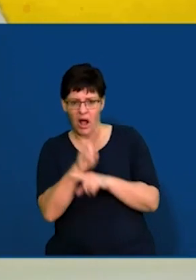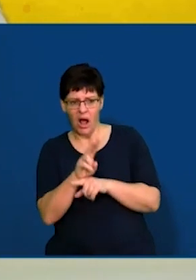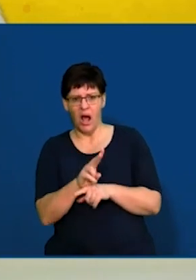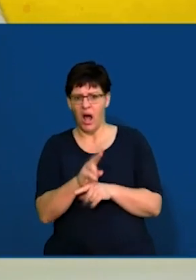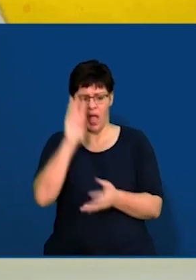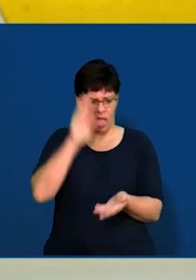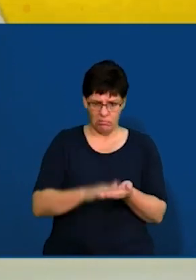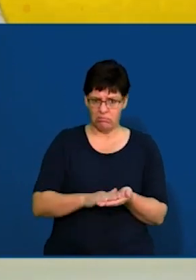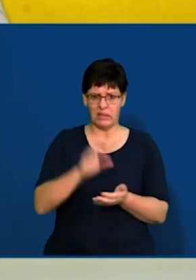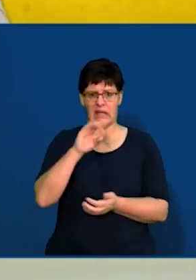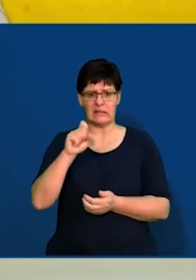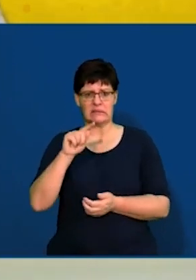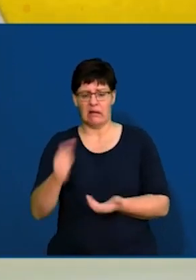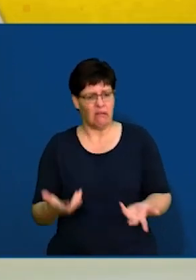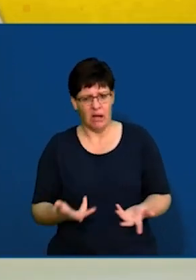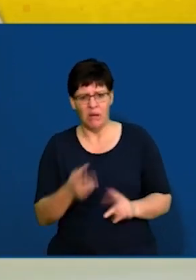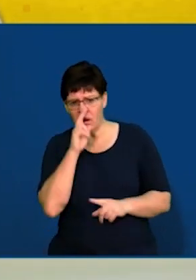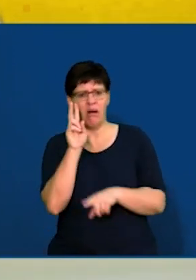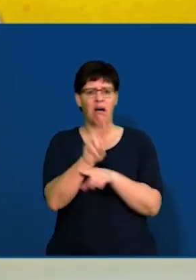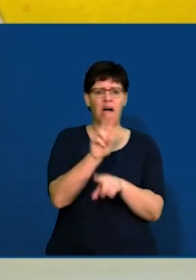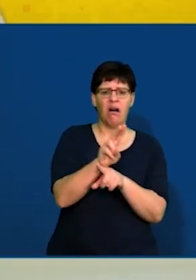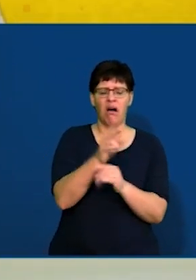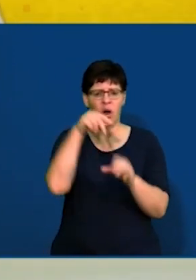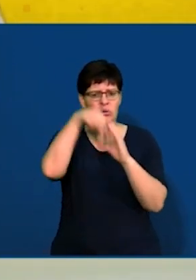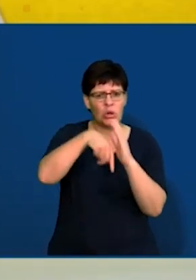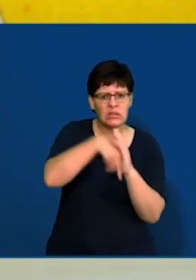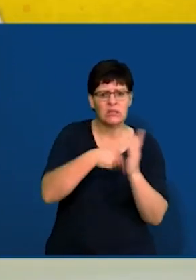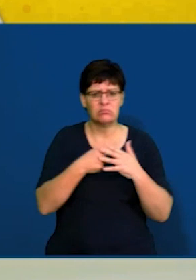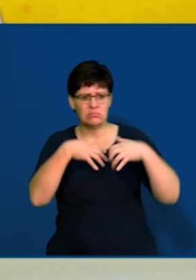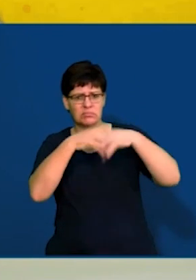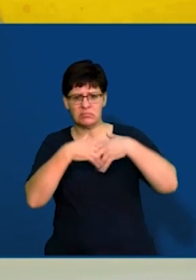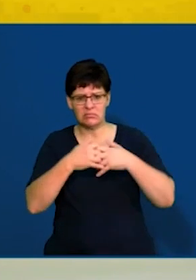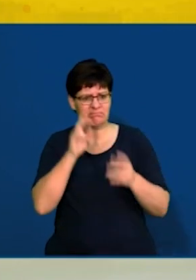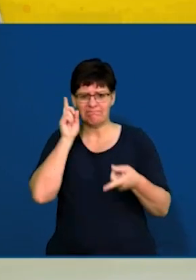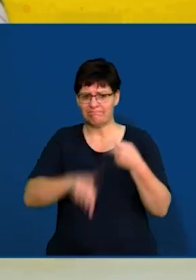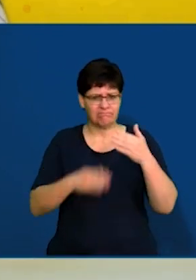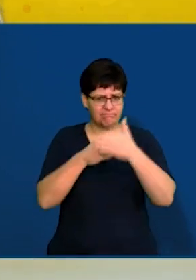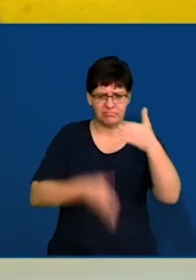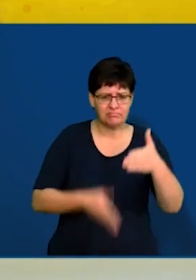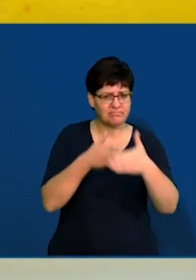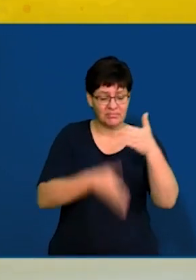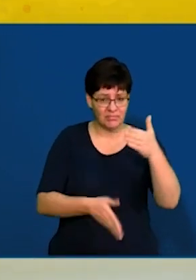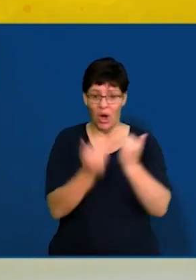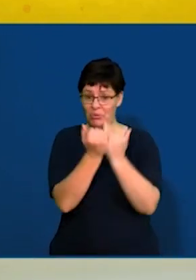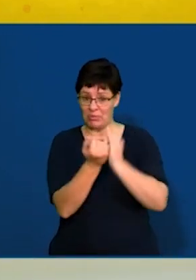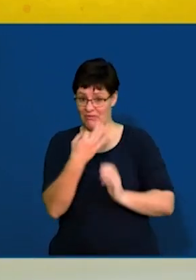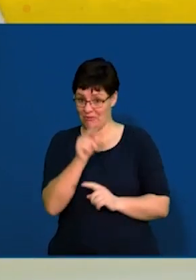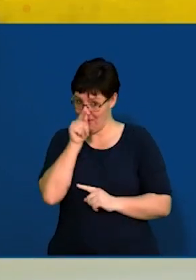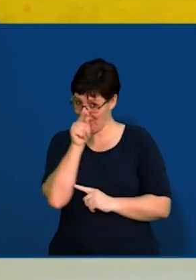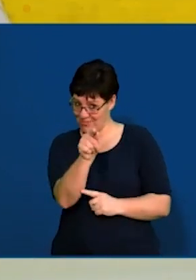of data and you can't go online to check any of the content that we've created for you, this next competition is just for